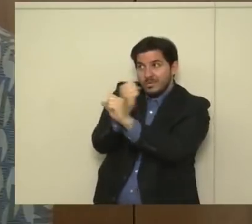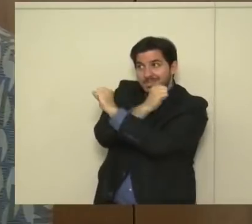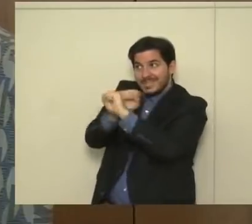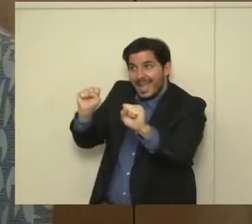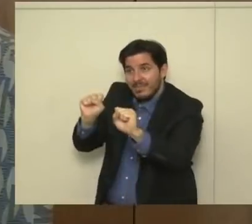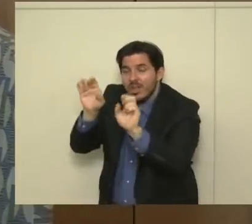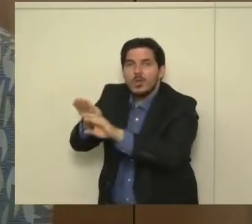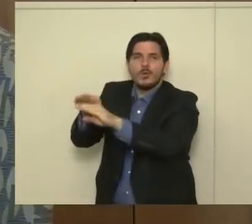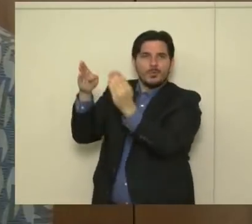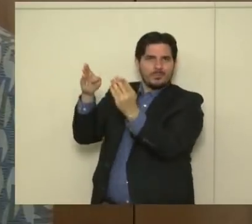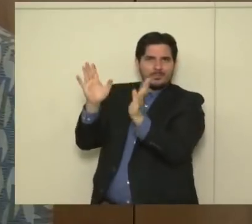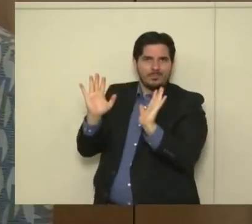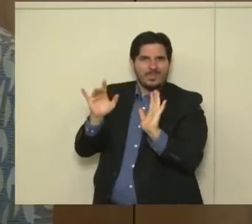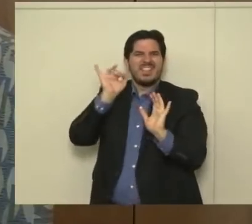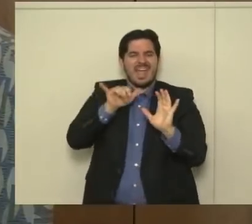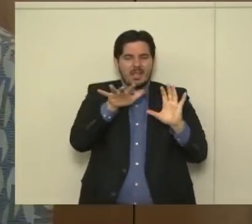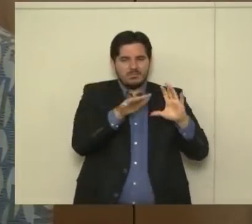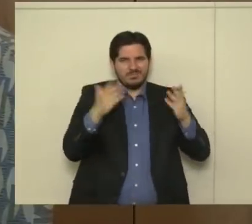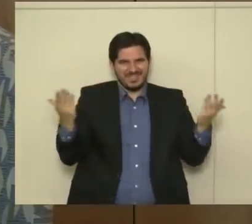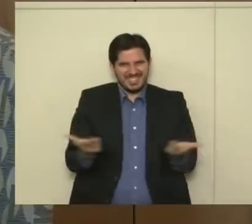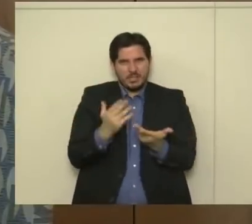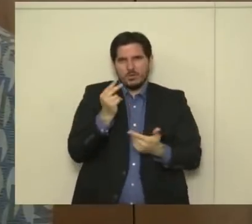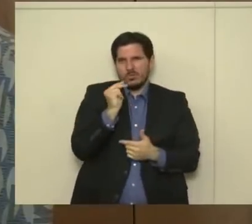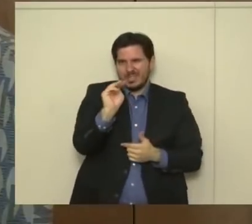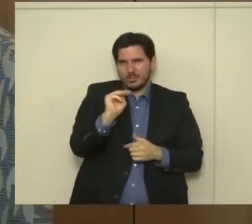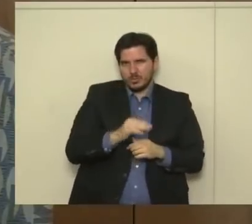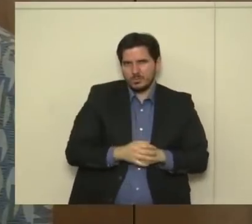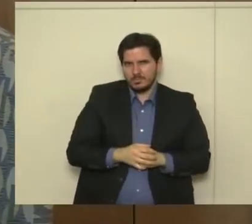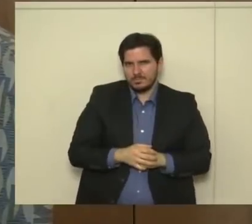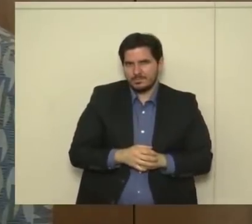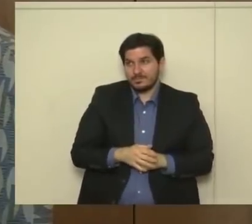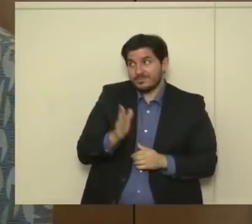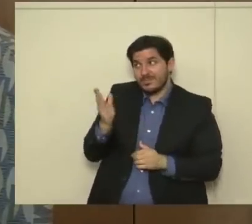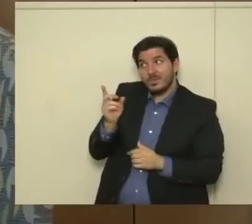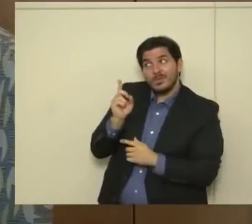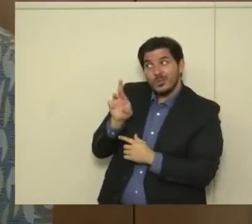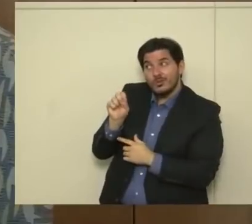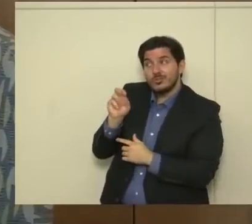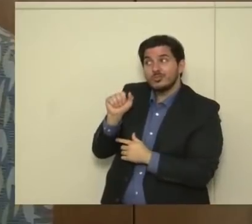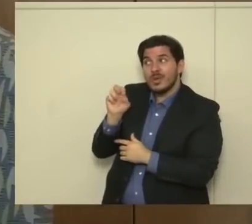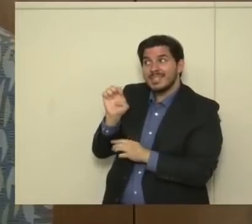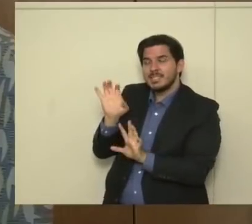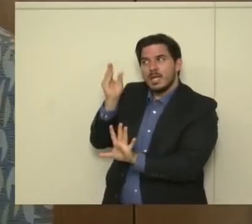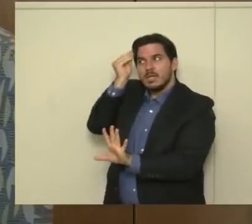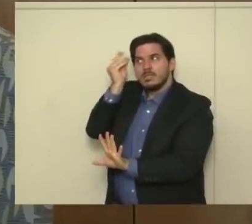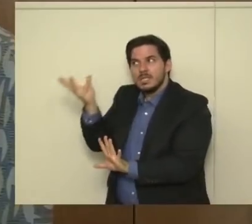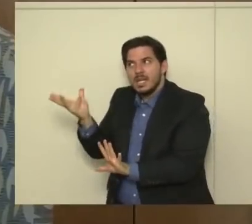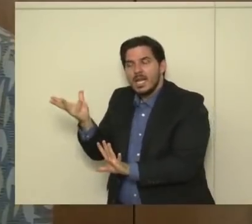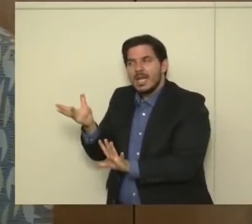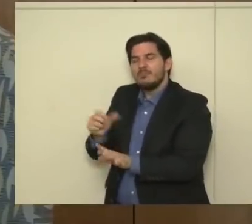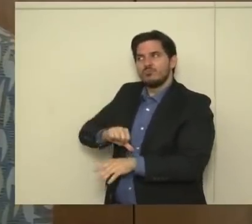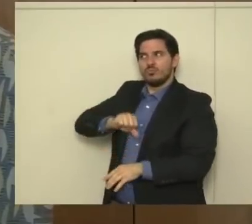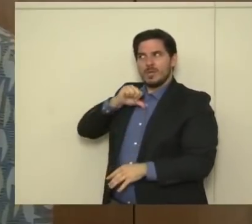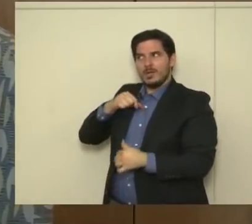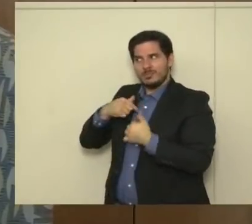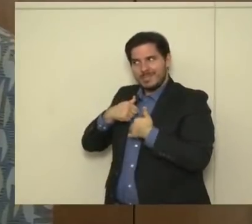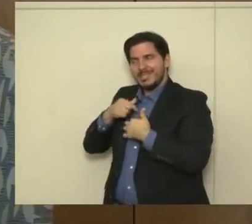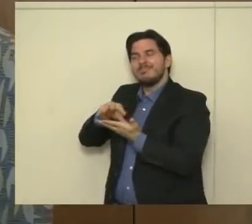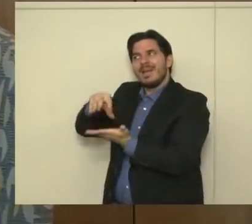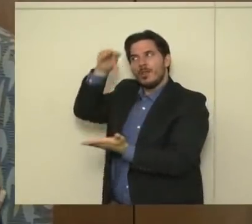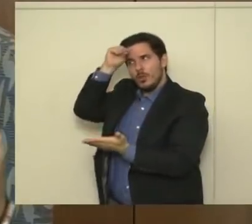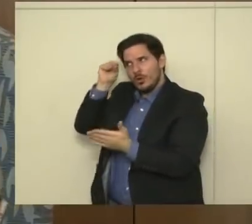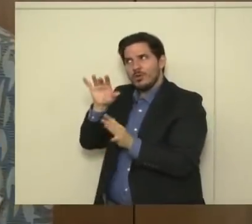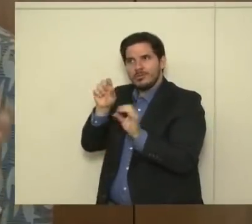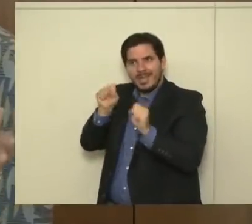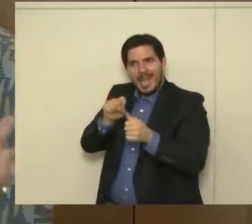in New Mexico. So I want to make sure that Dr. Grace knows that I can learn a thing or two, and I shouldn't be so flip, but